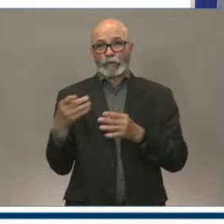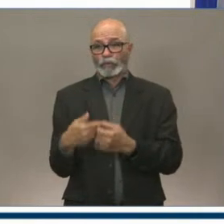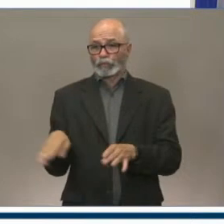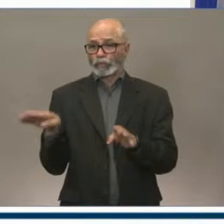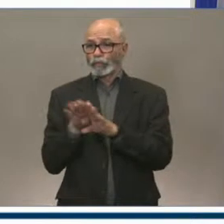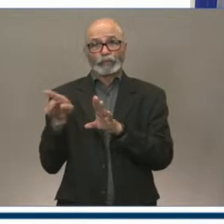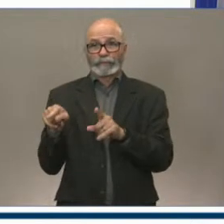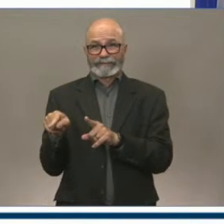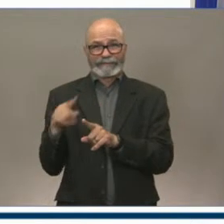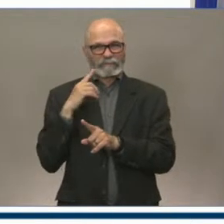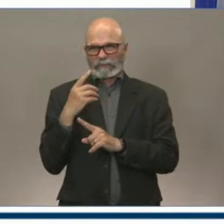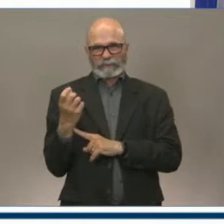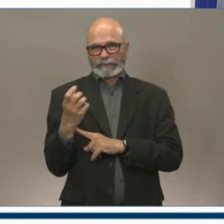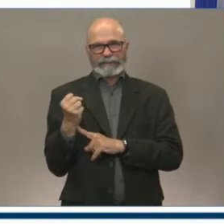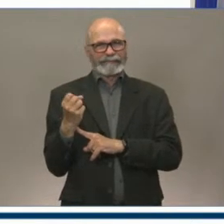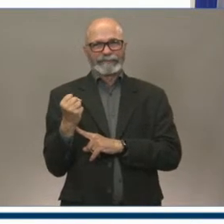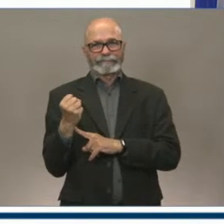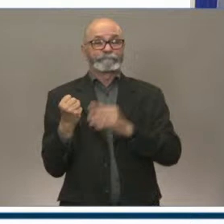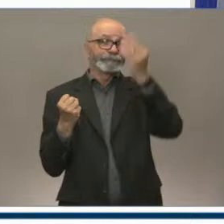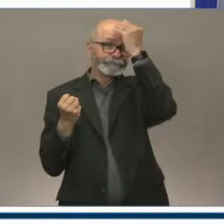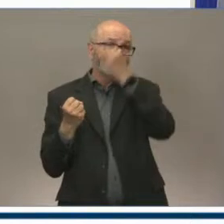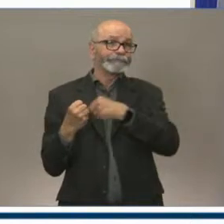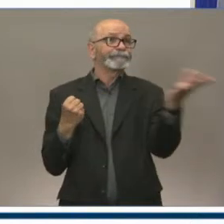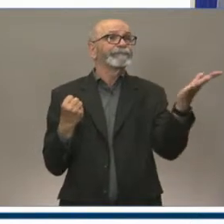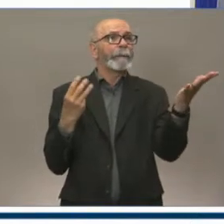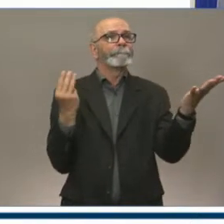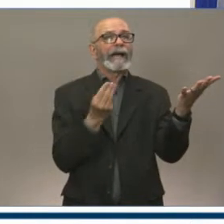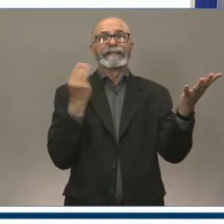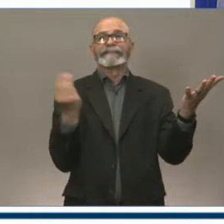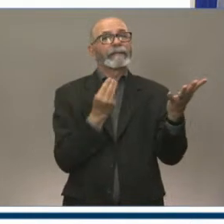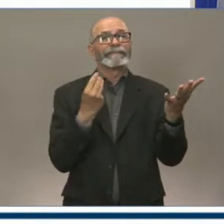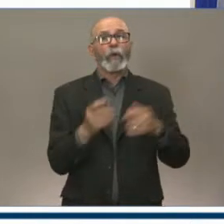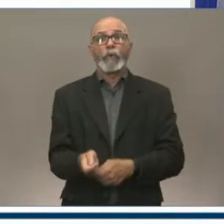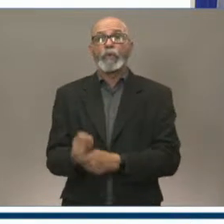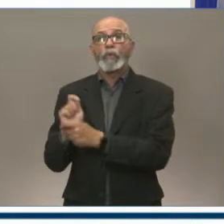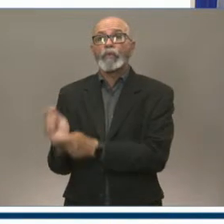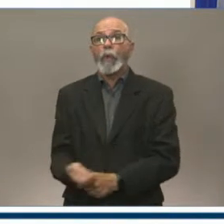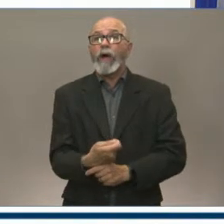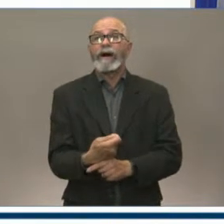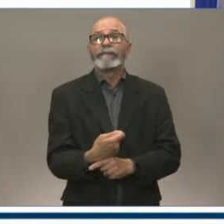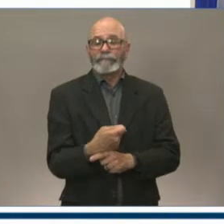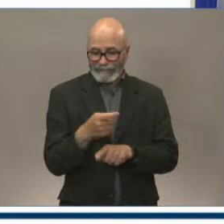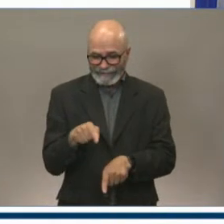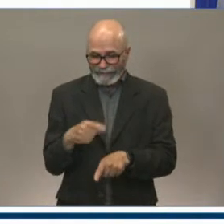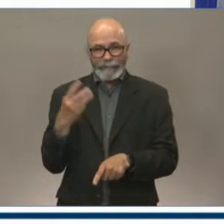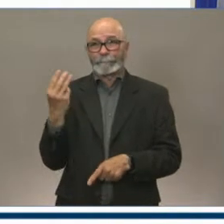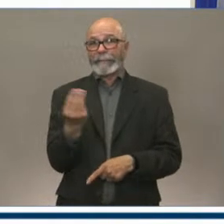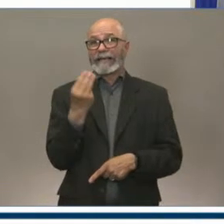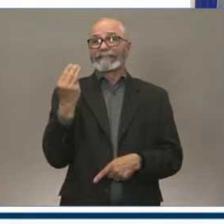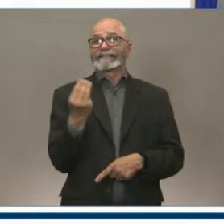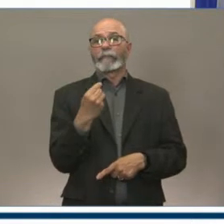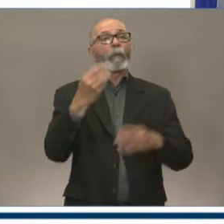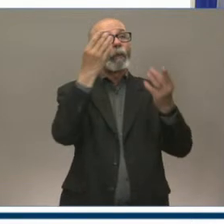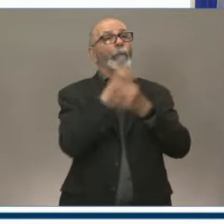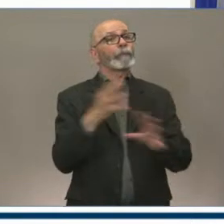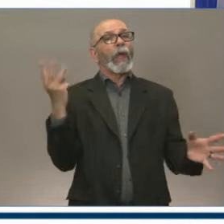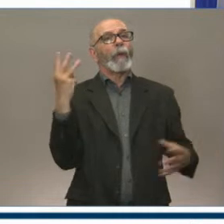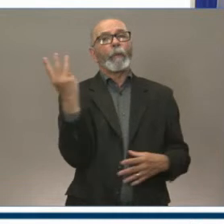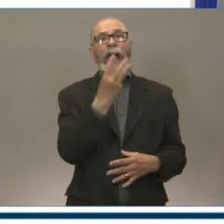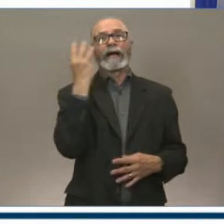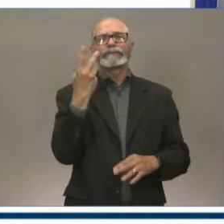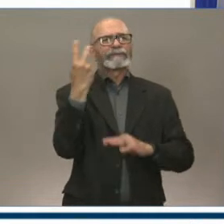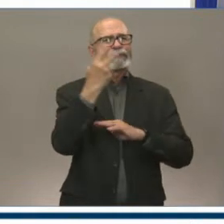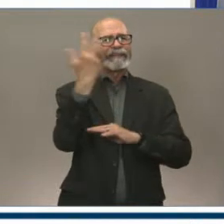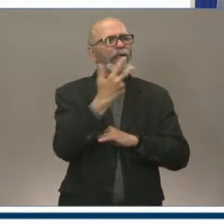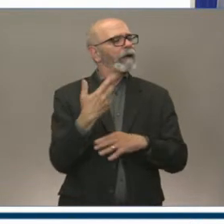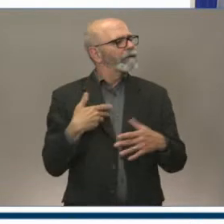And a golf course in Yarmouth closed Saturday and still under investigation, but it's not listed at the moment. So investigators are obviously busy, but